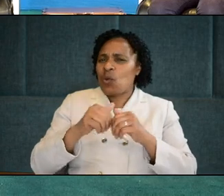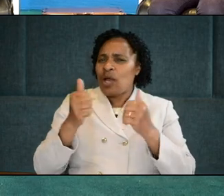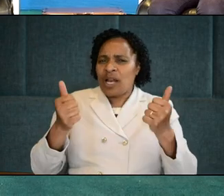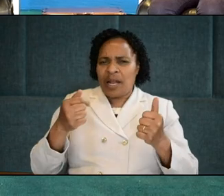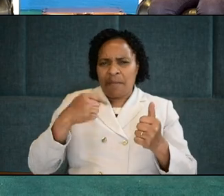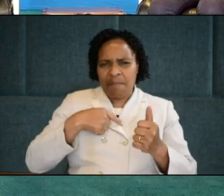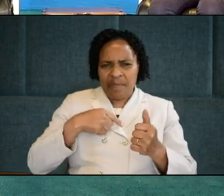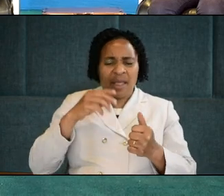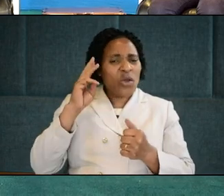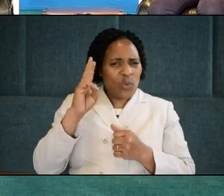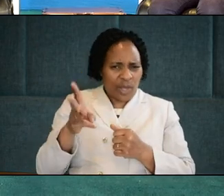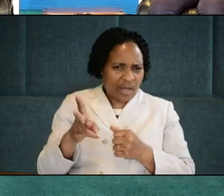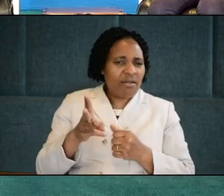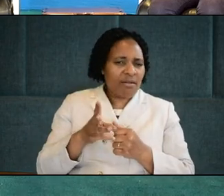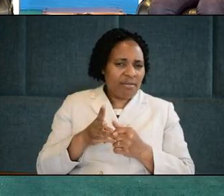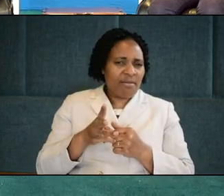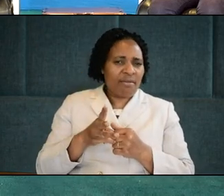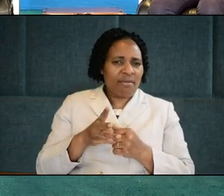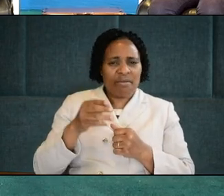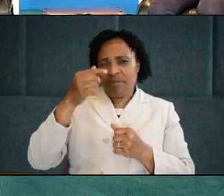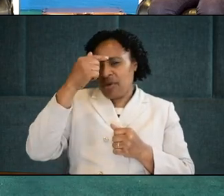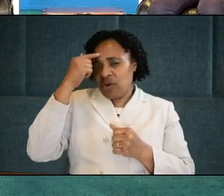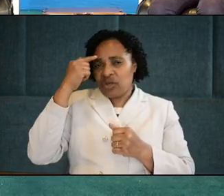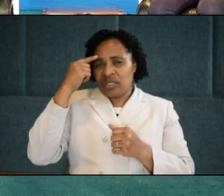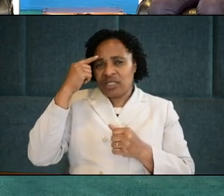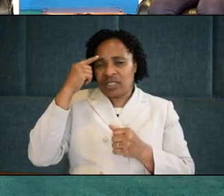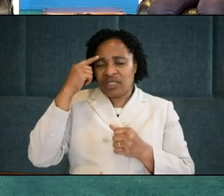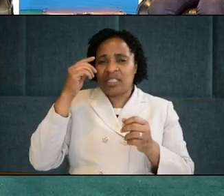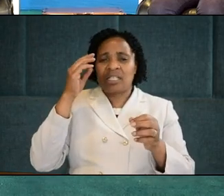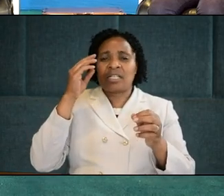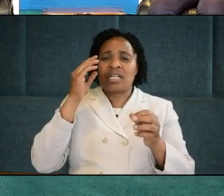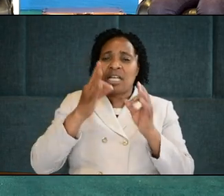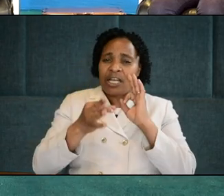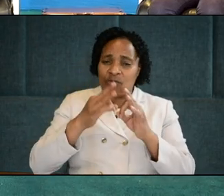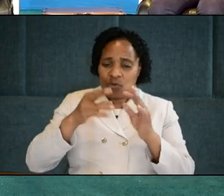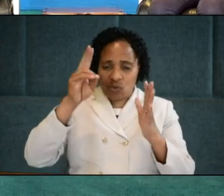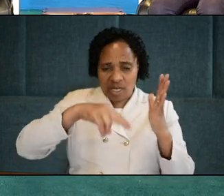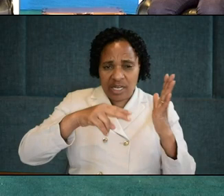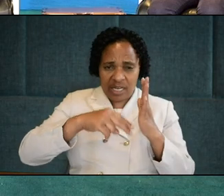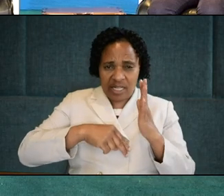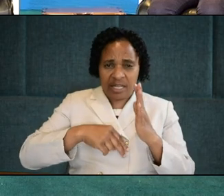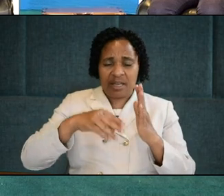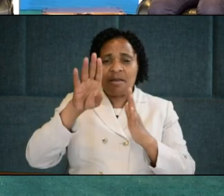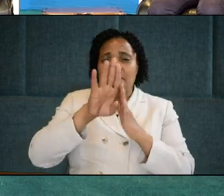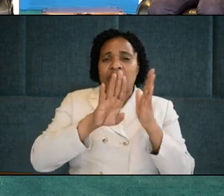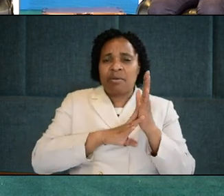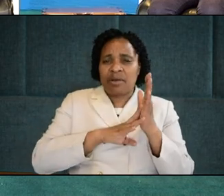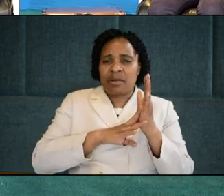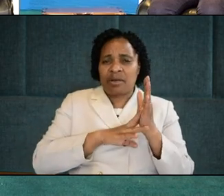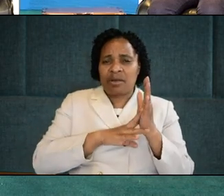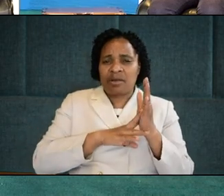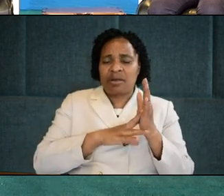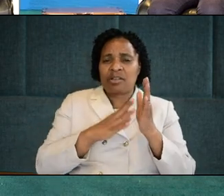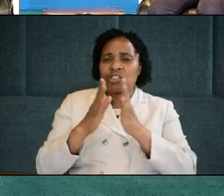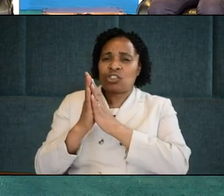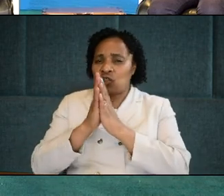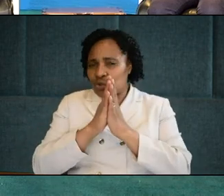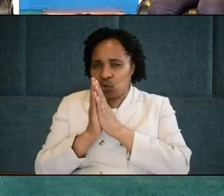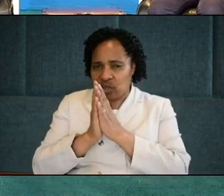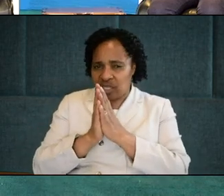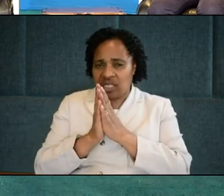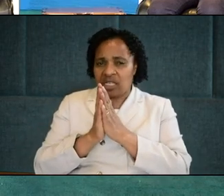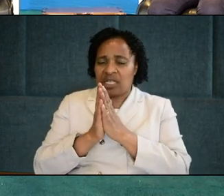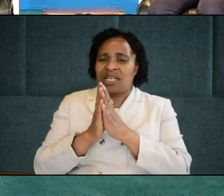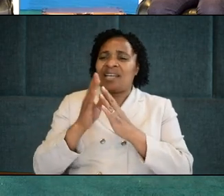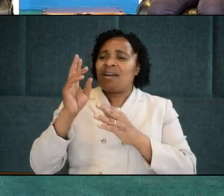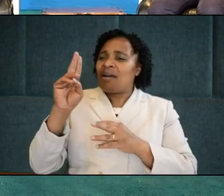think I would, because, you know, we can, like, if you read the Bible, you know, even the, if you read the Into the Story section,